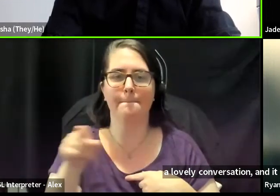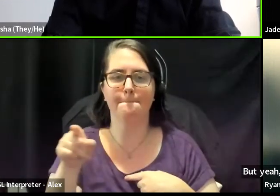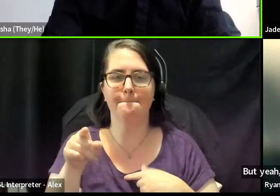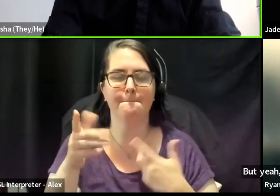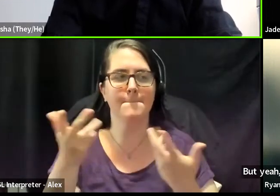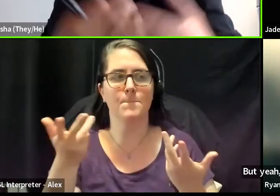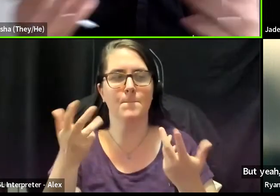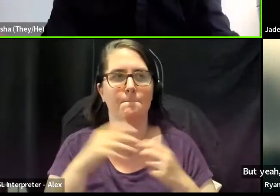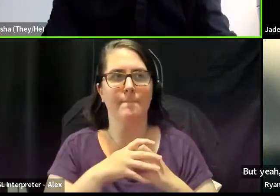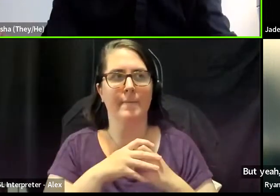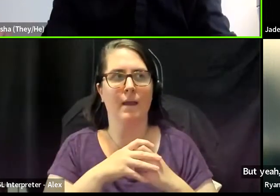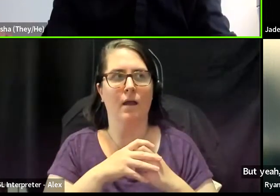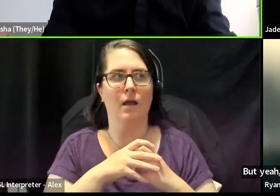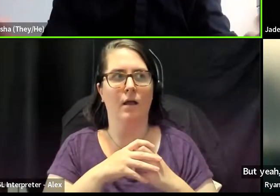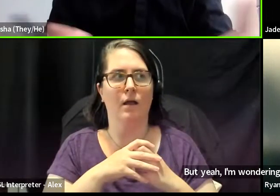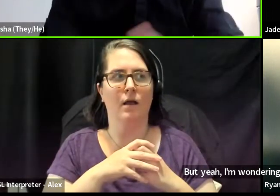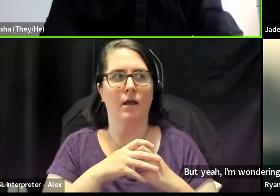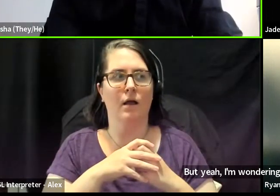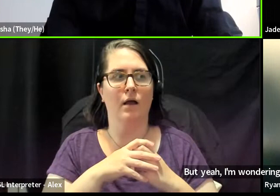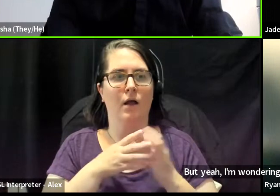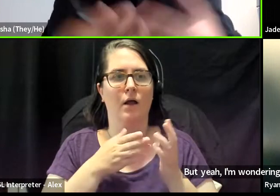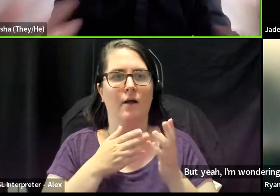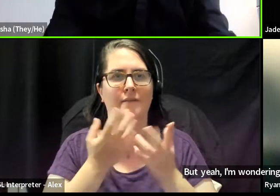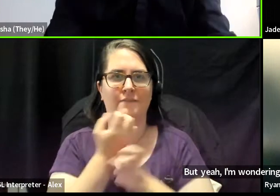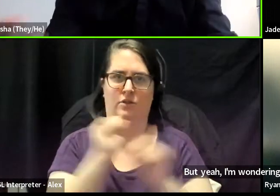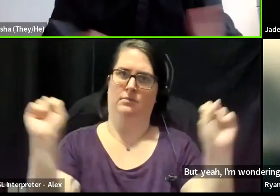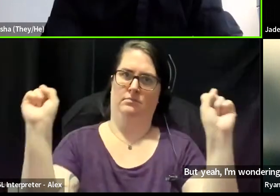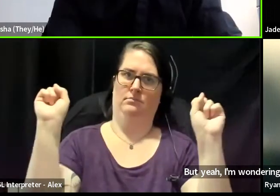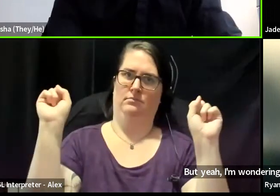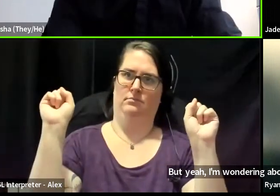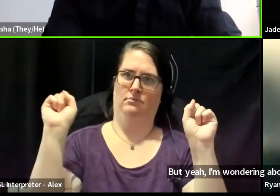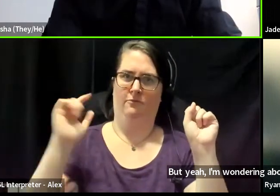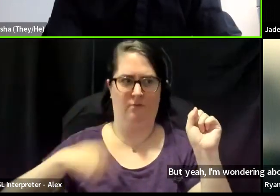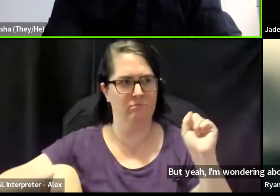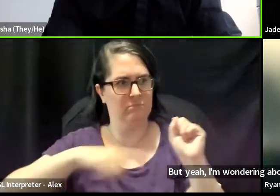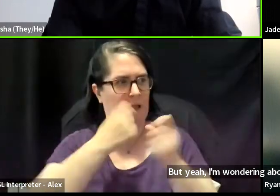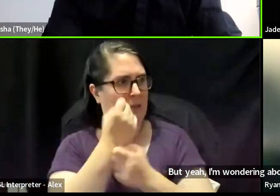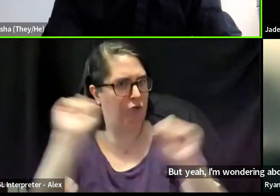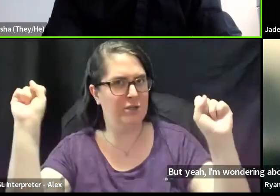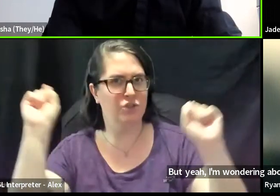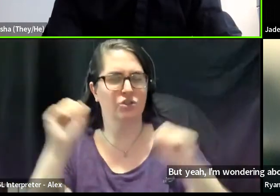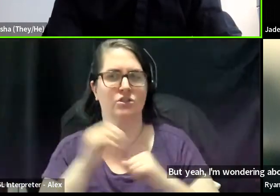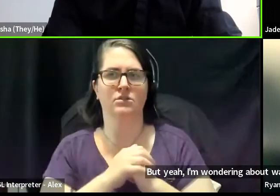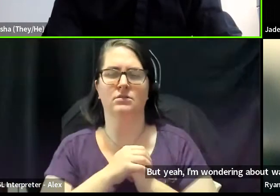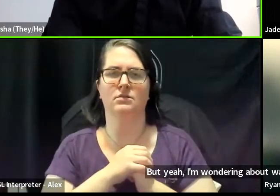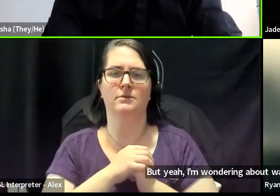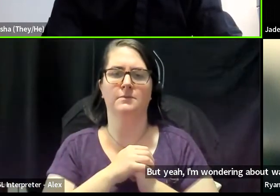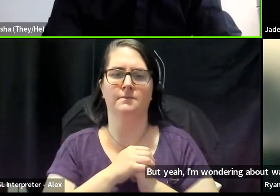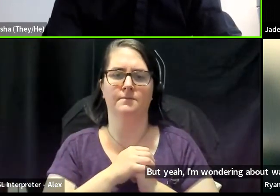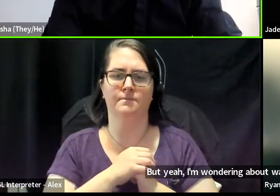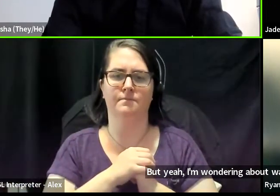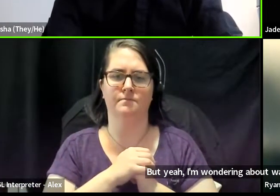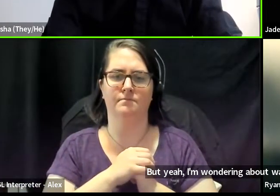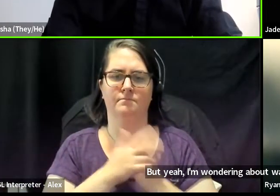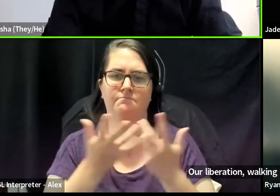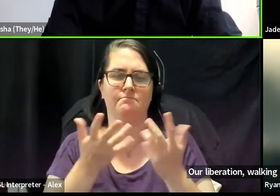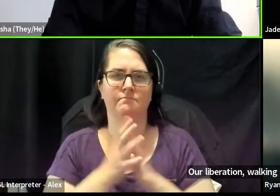towards liberation, our liberation, walking towards,